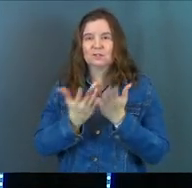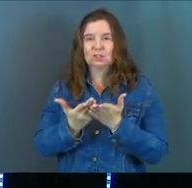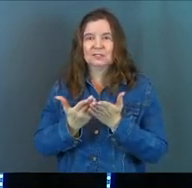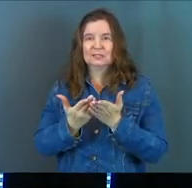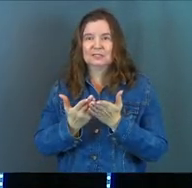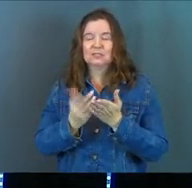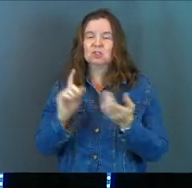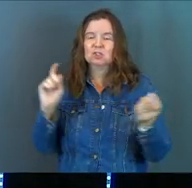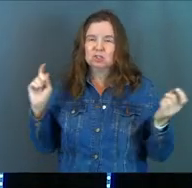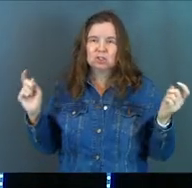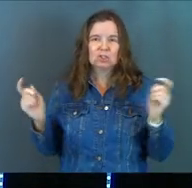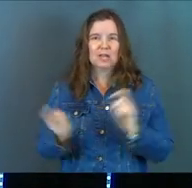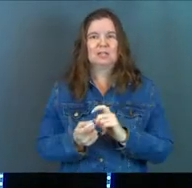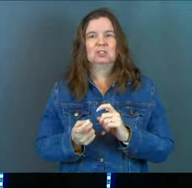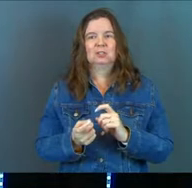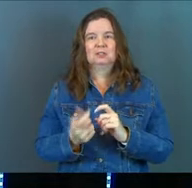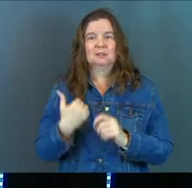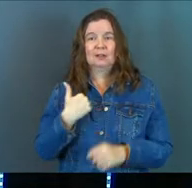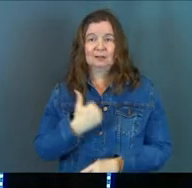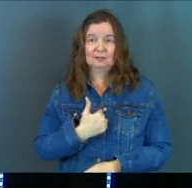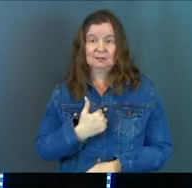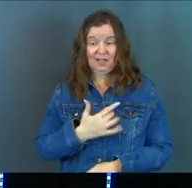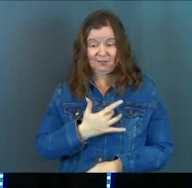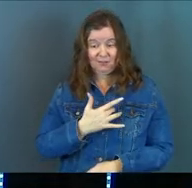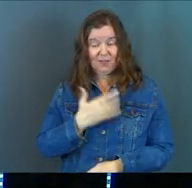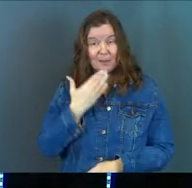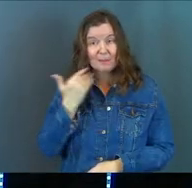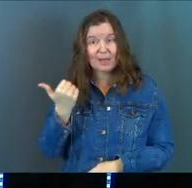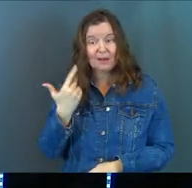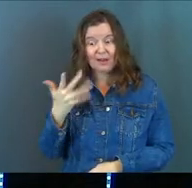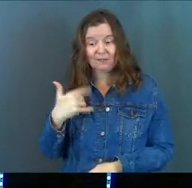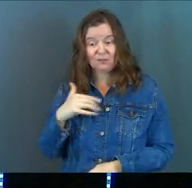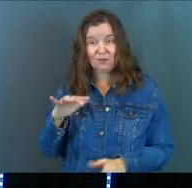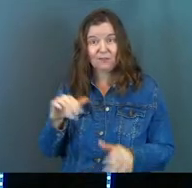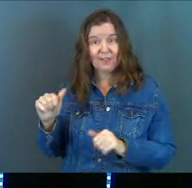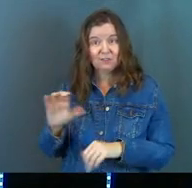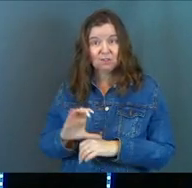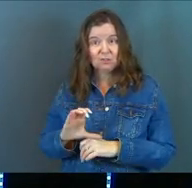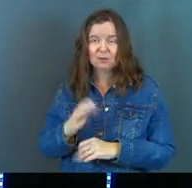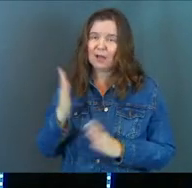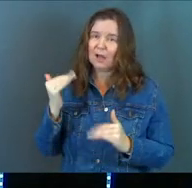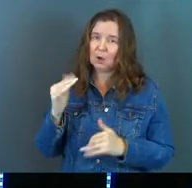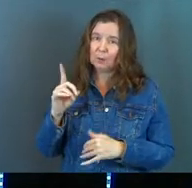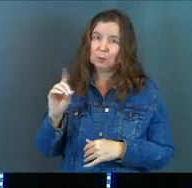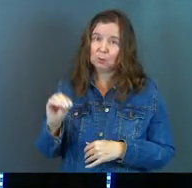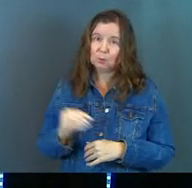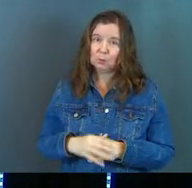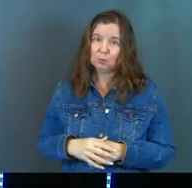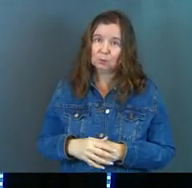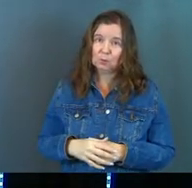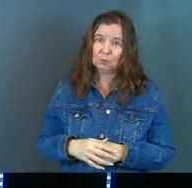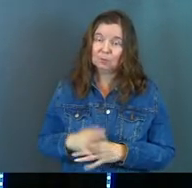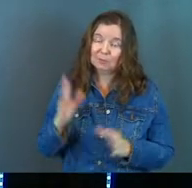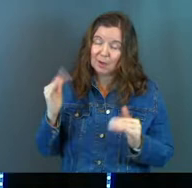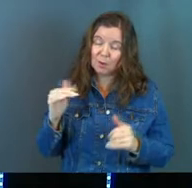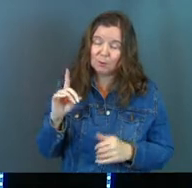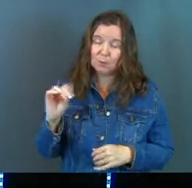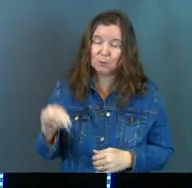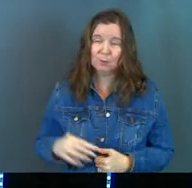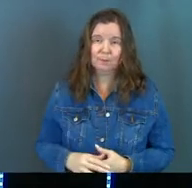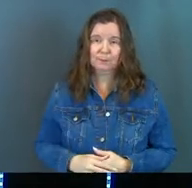Jesus changes us. You ever feel better after you left church? I hope you do. I hope